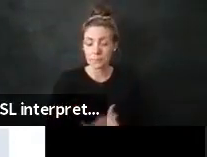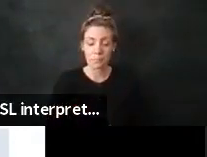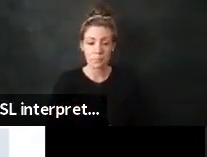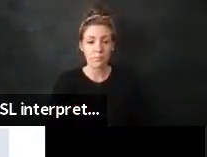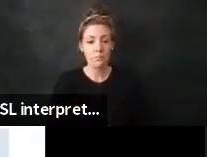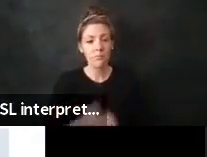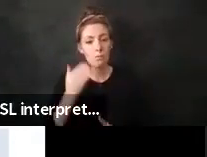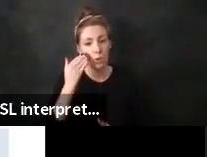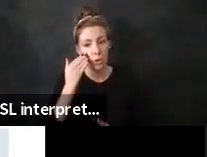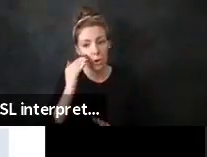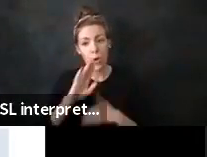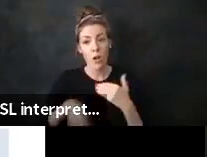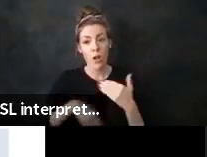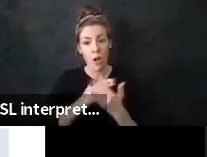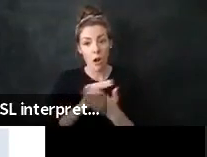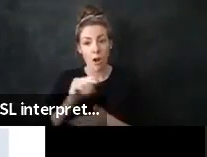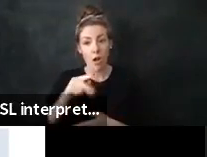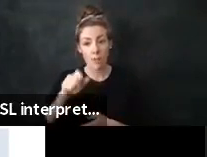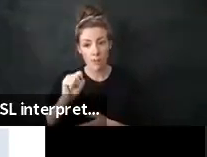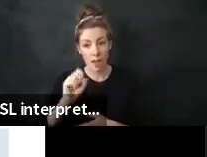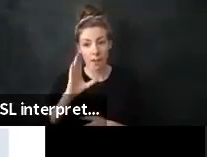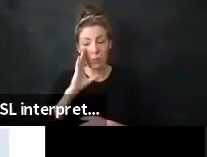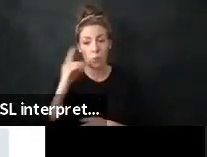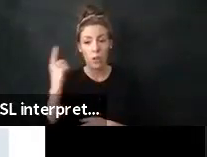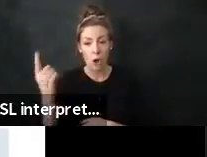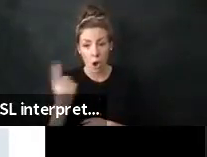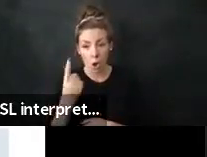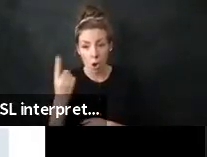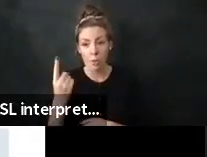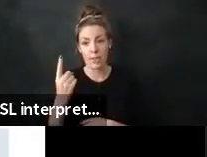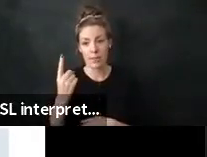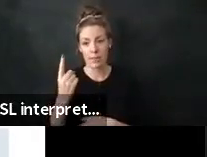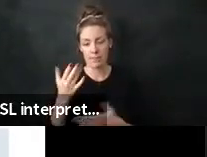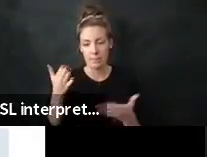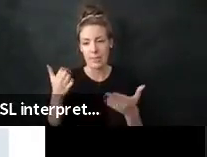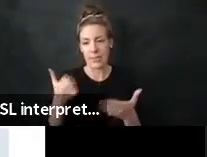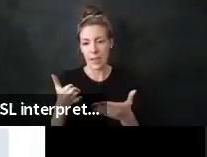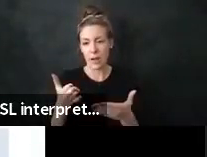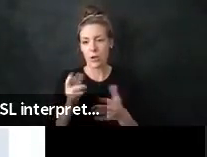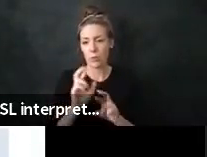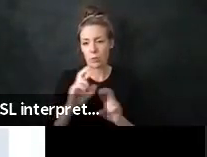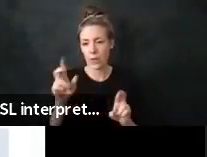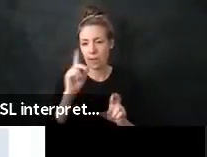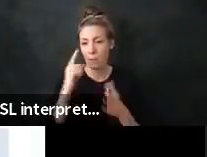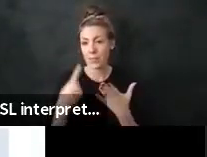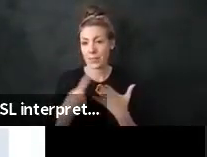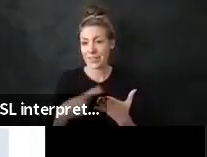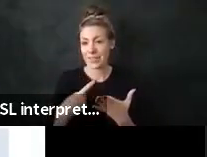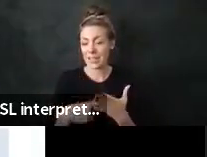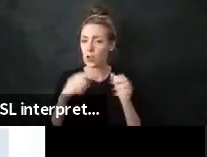all maps that are submitted will always remain on the table. So the commission may